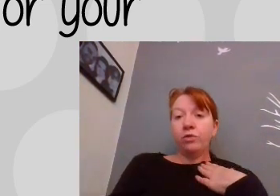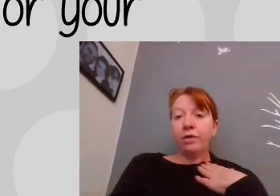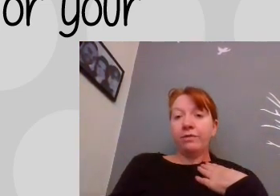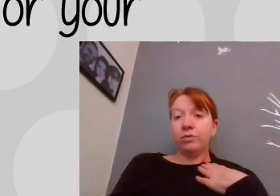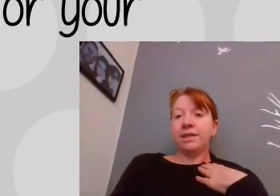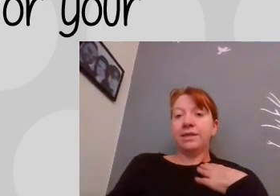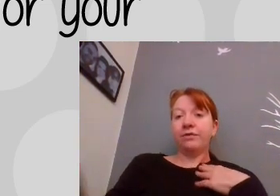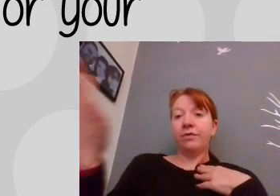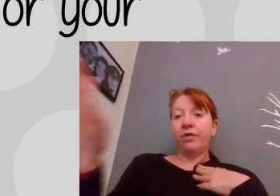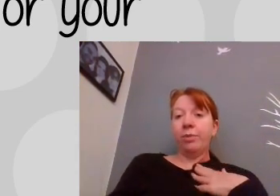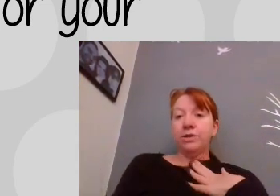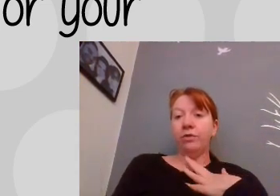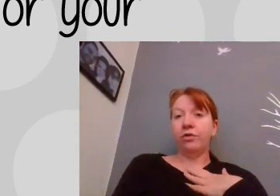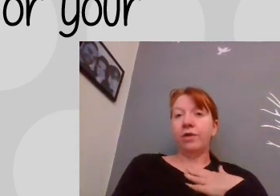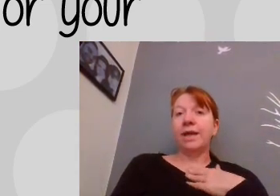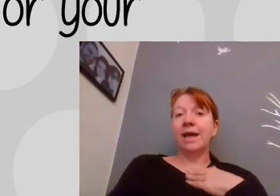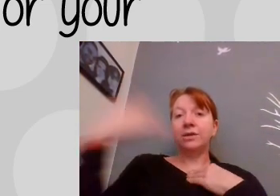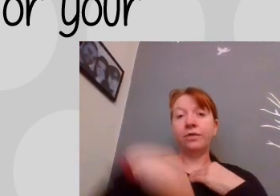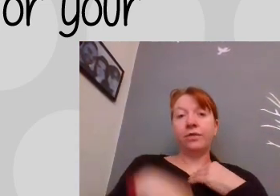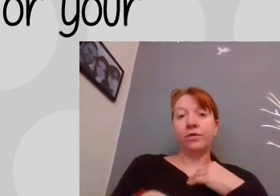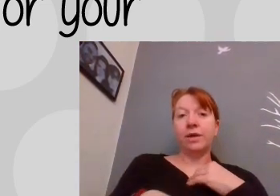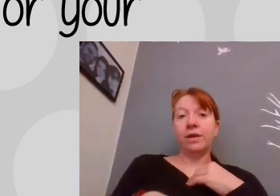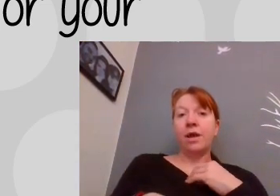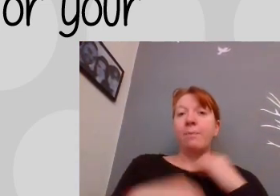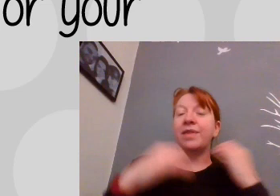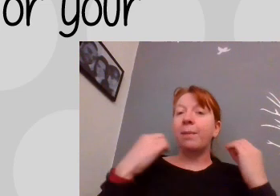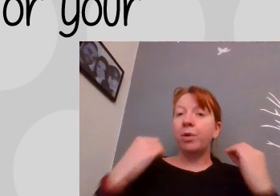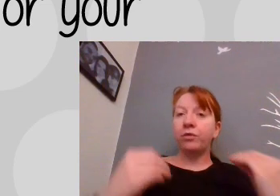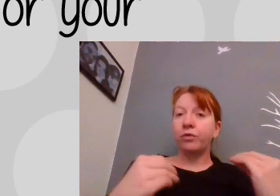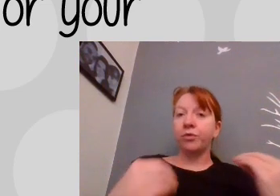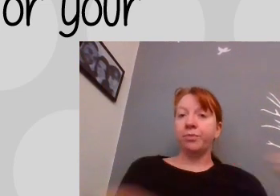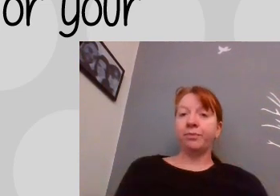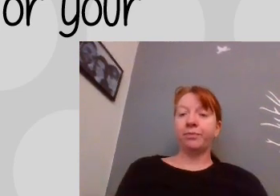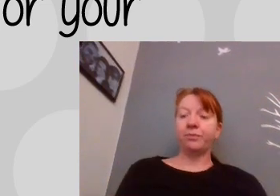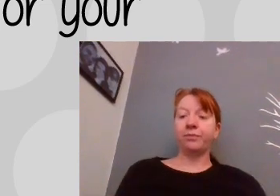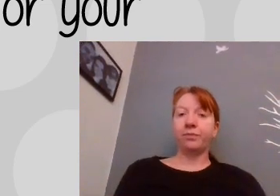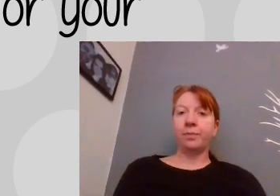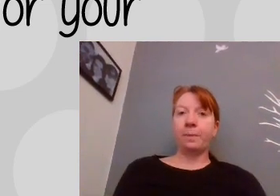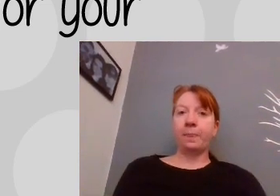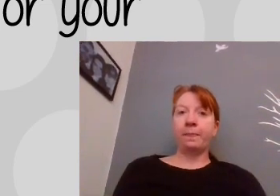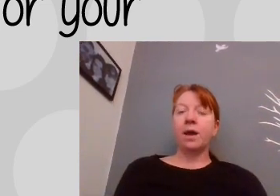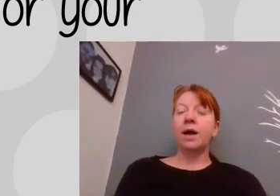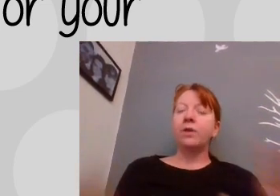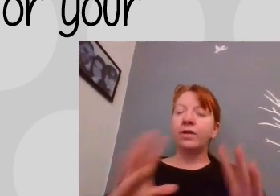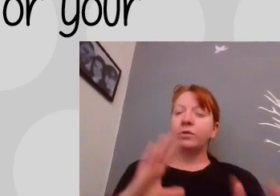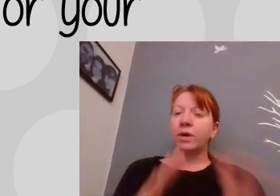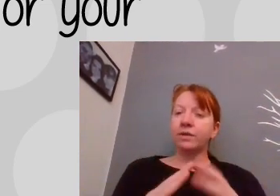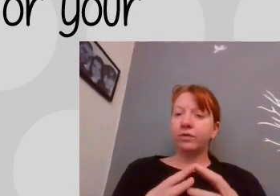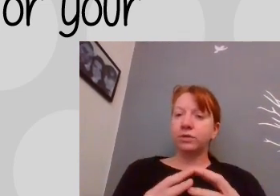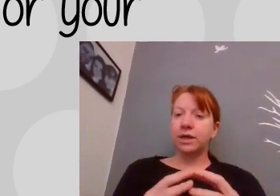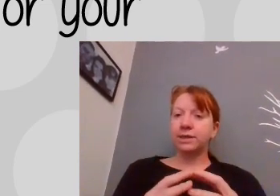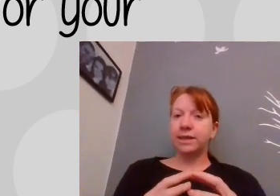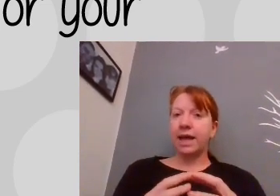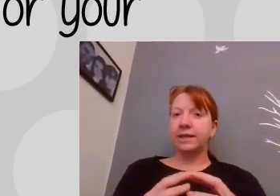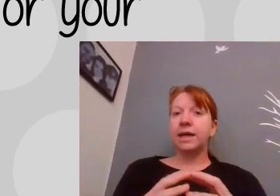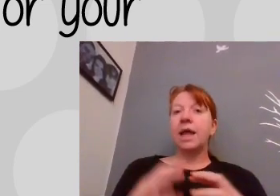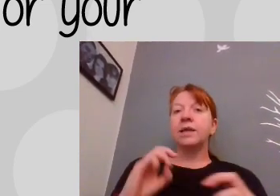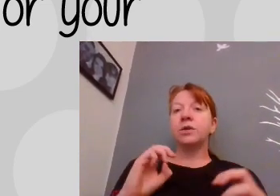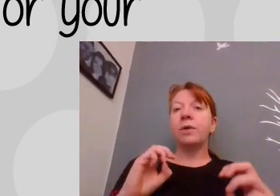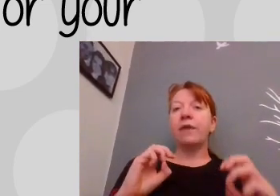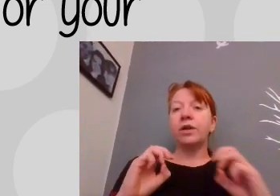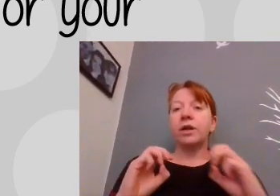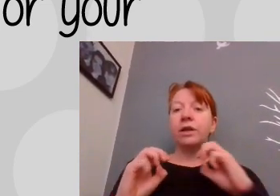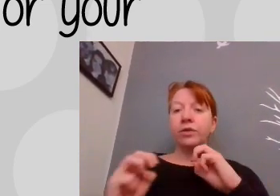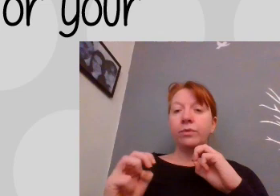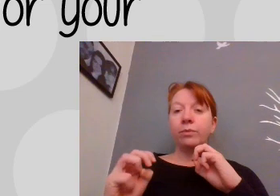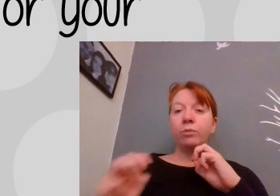speed the ball travelled is different for the person on the train as off the train, but they are both true. I know that's quite difficult to understand,